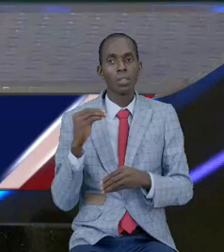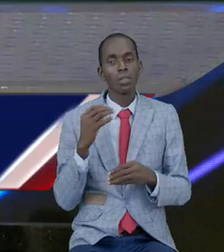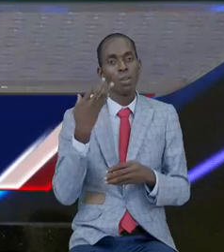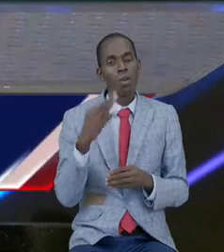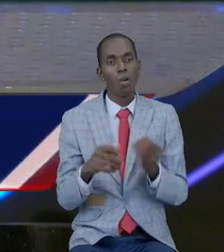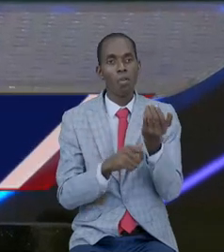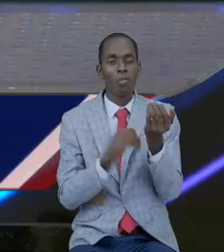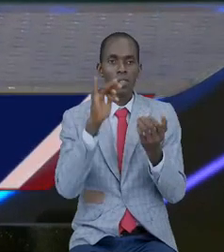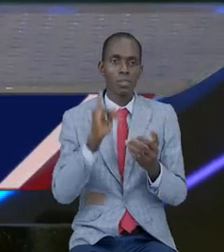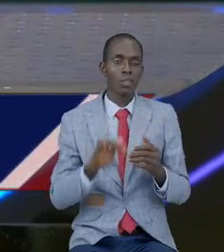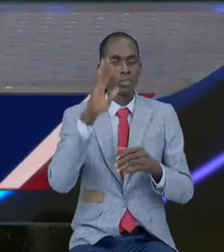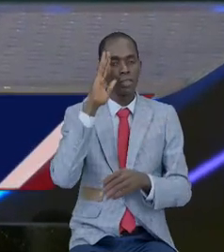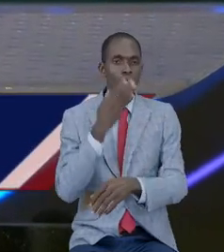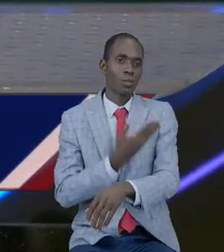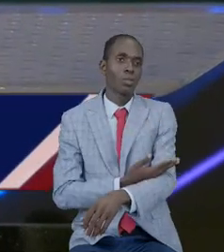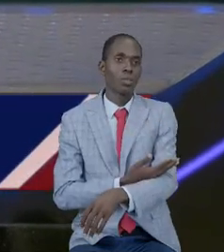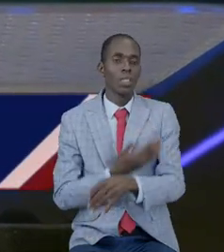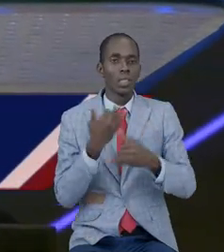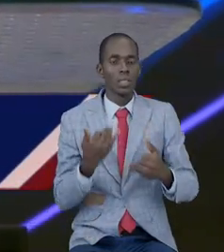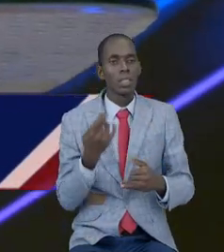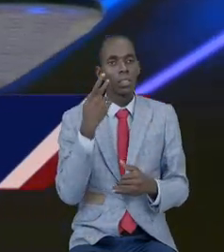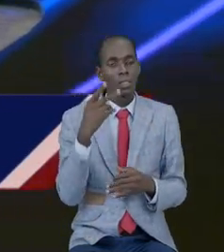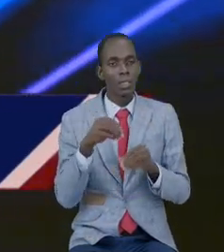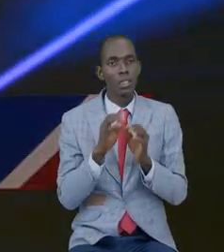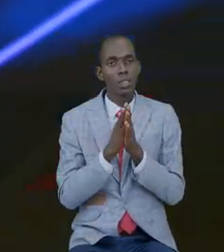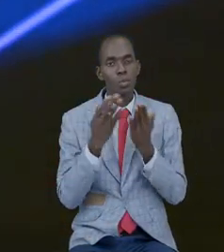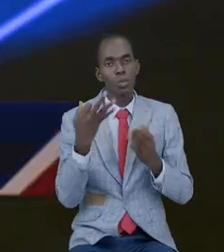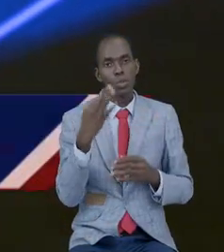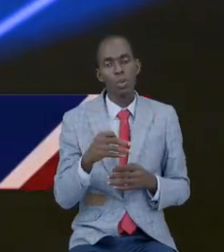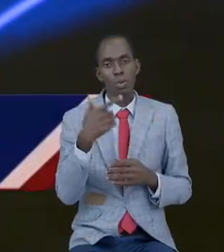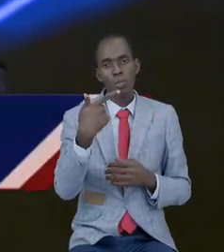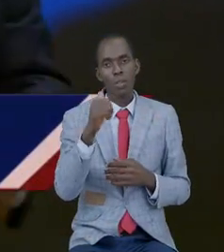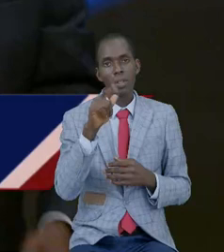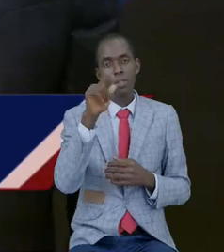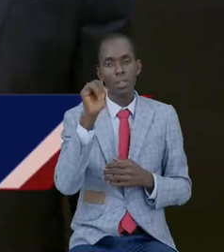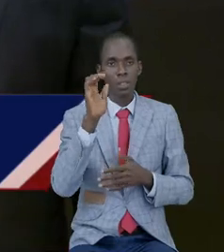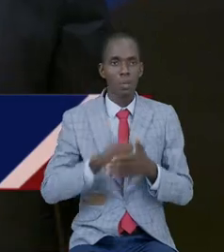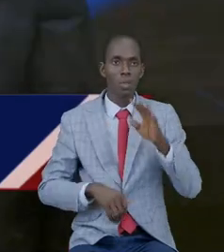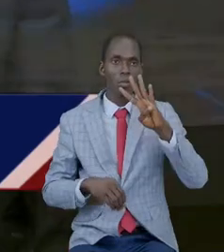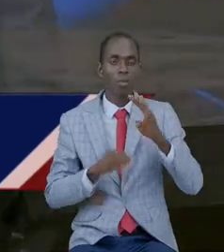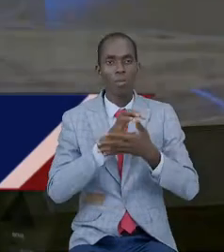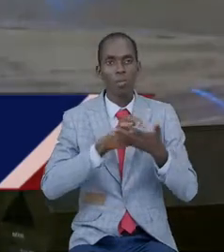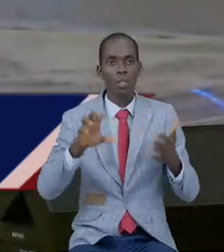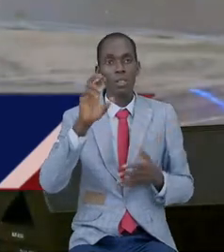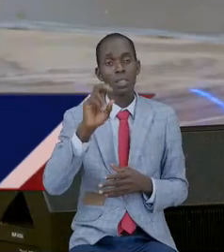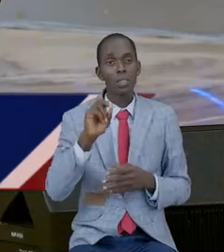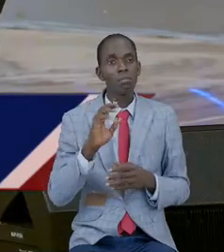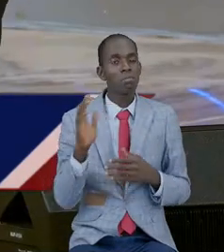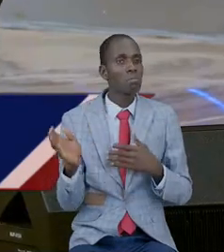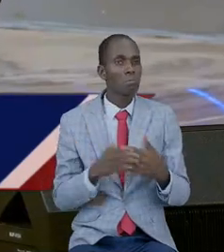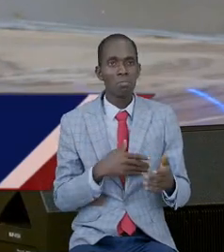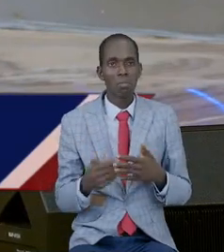sounds we're looking at galatians chapter 4 verse 30 never nevertheless what